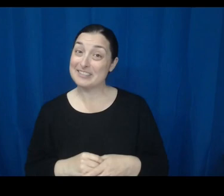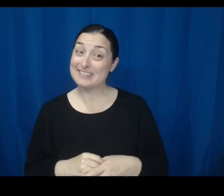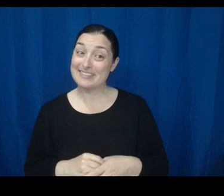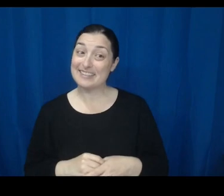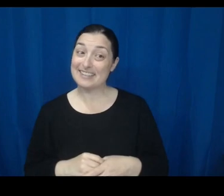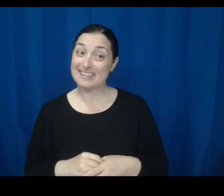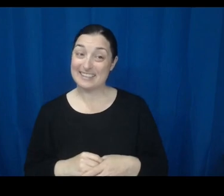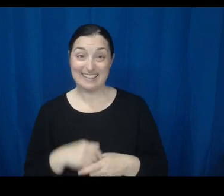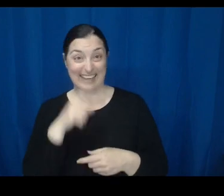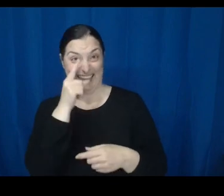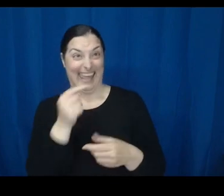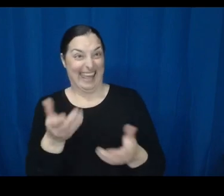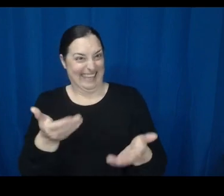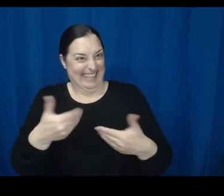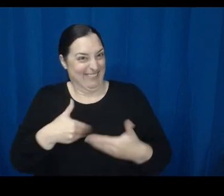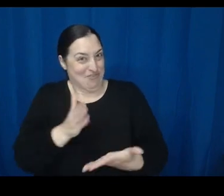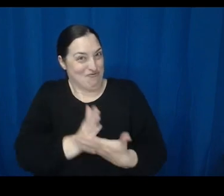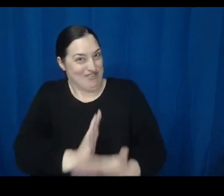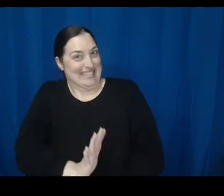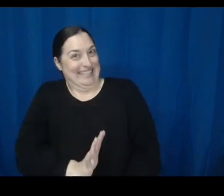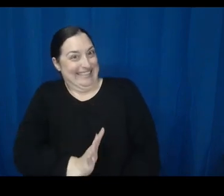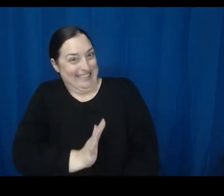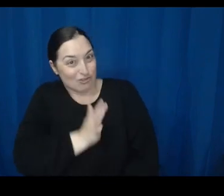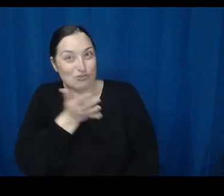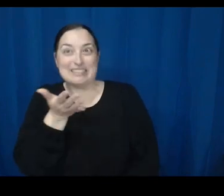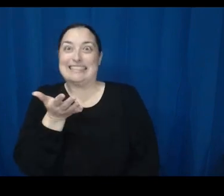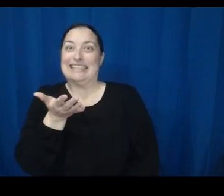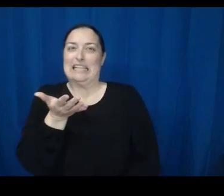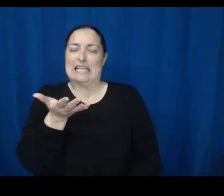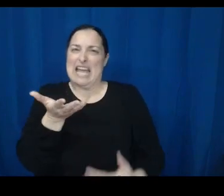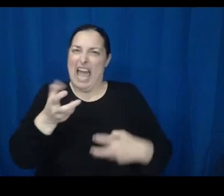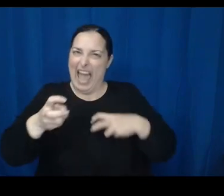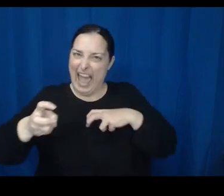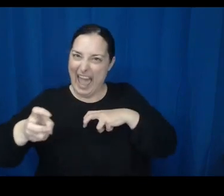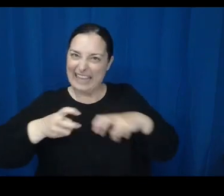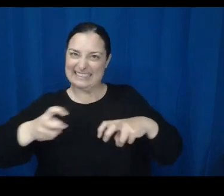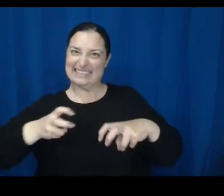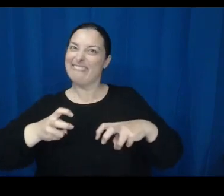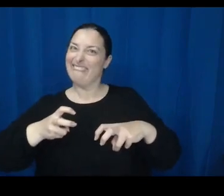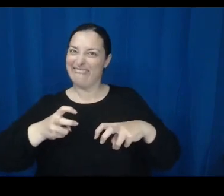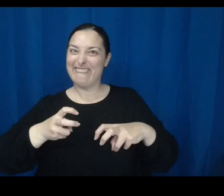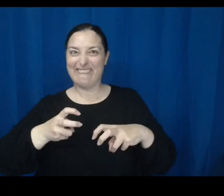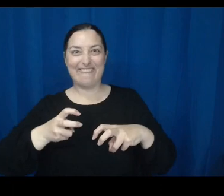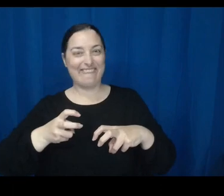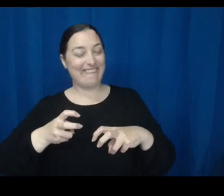can give you a really interesting active range of mark making. So